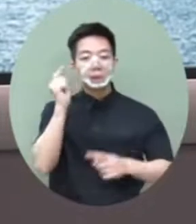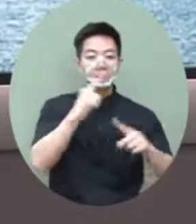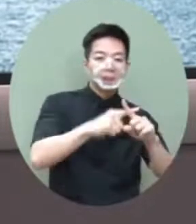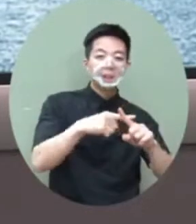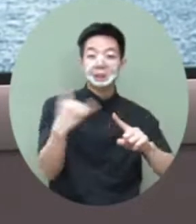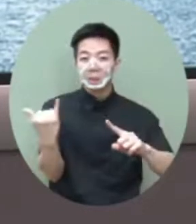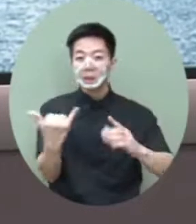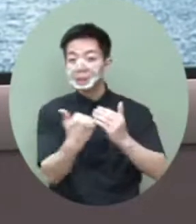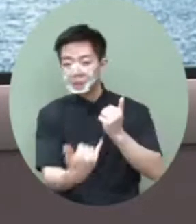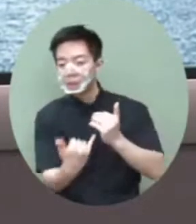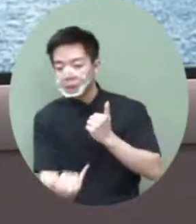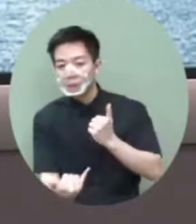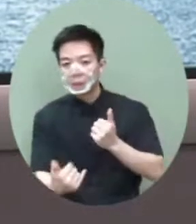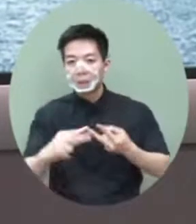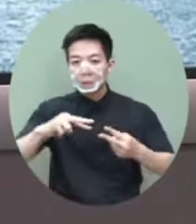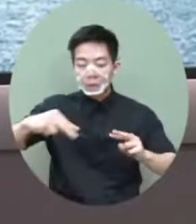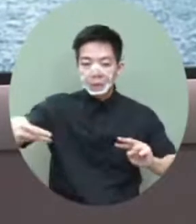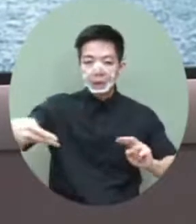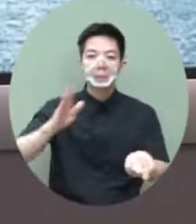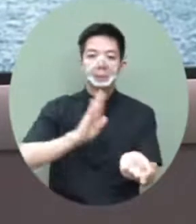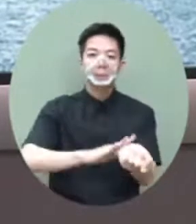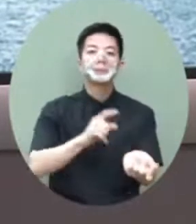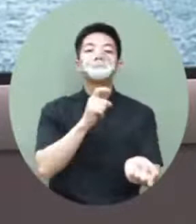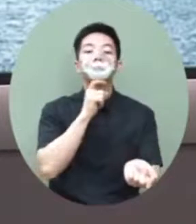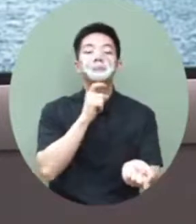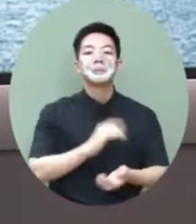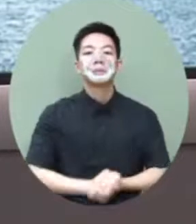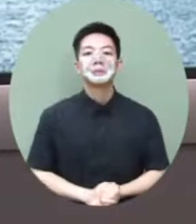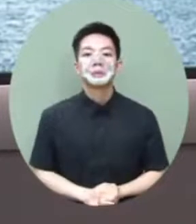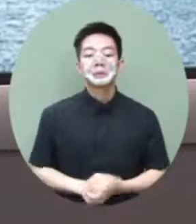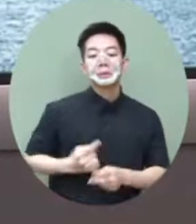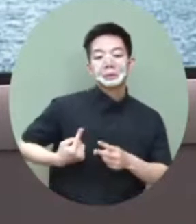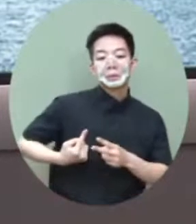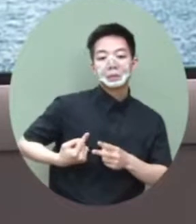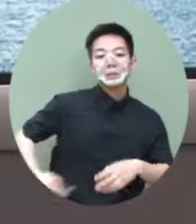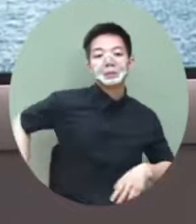also suffering from a congenital chromosome disorder,